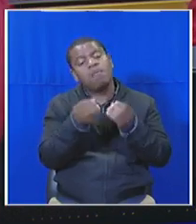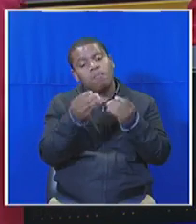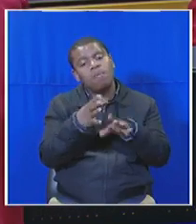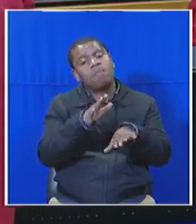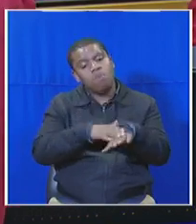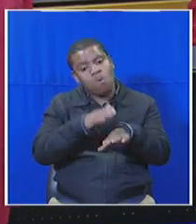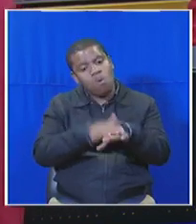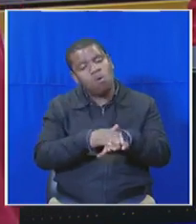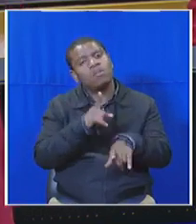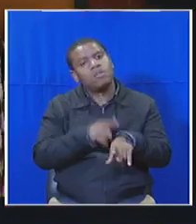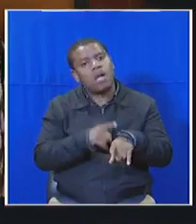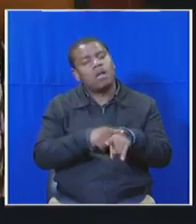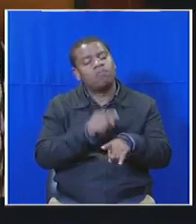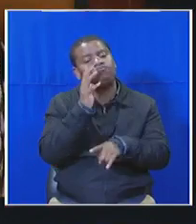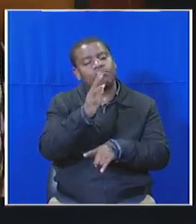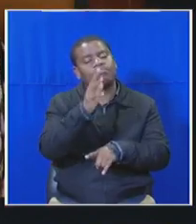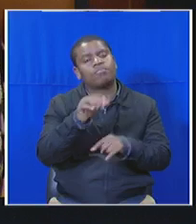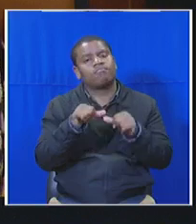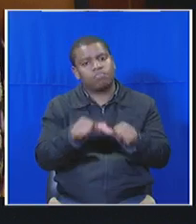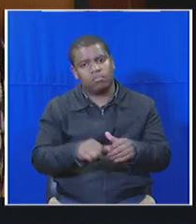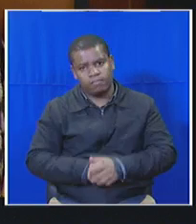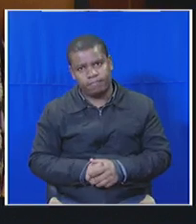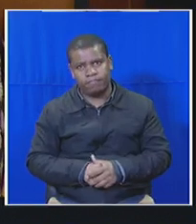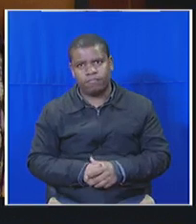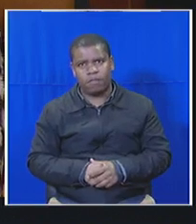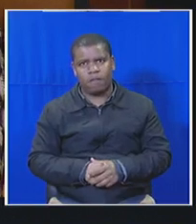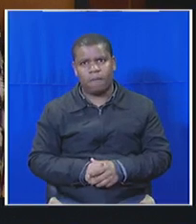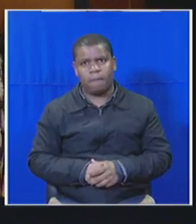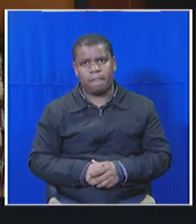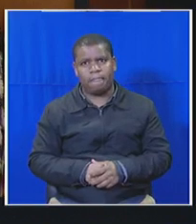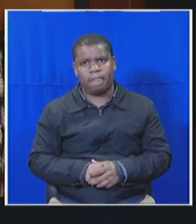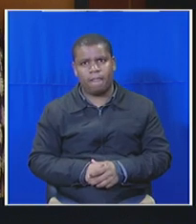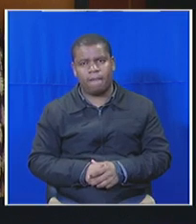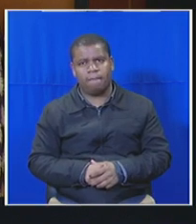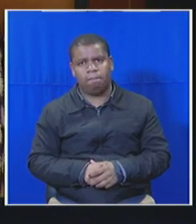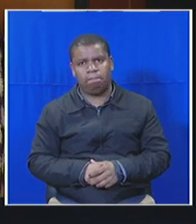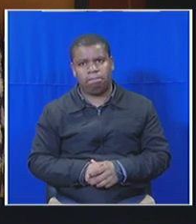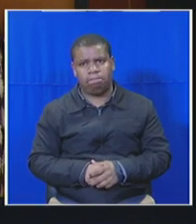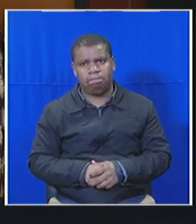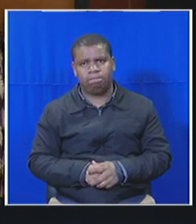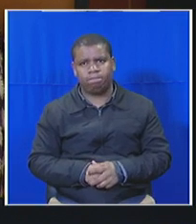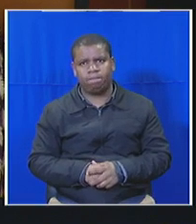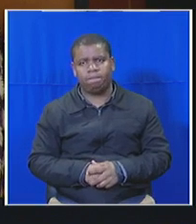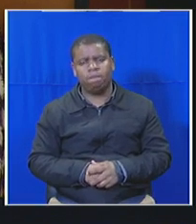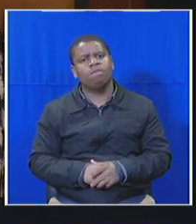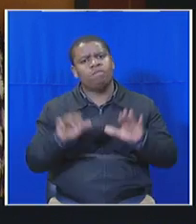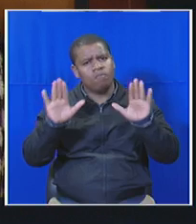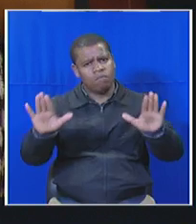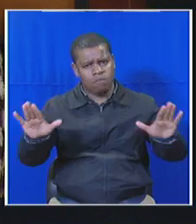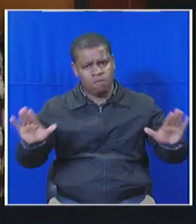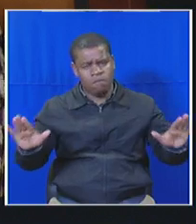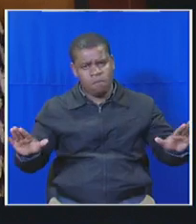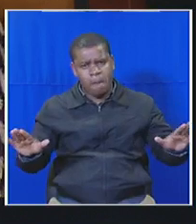speak? Order, honorable member. Order, honorable members. Order, honorable